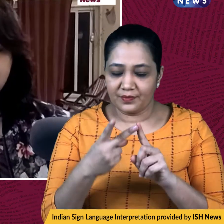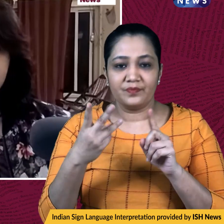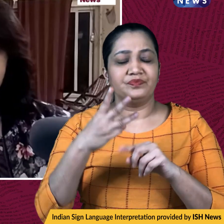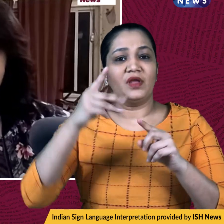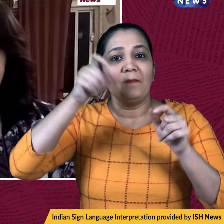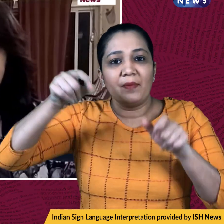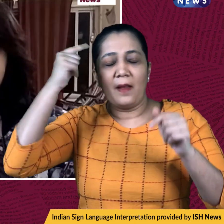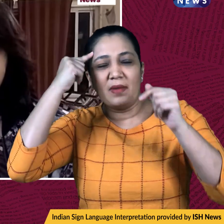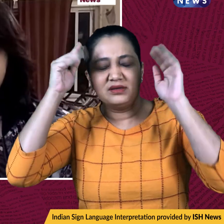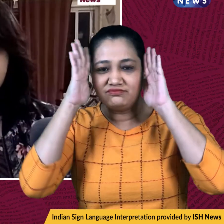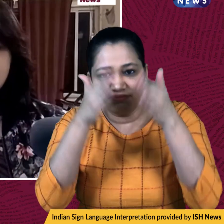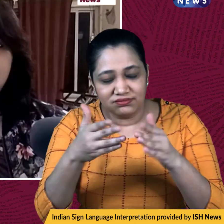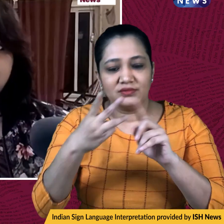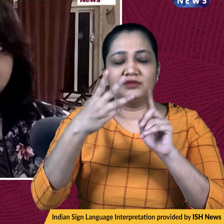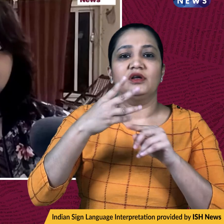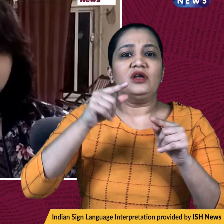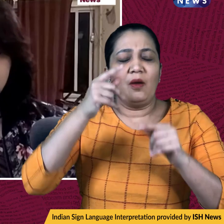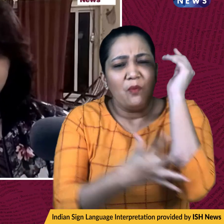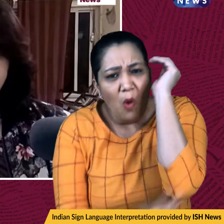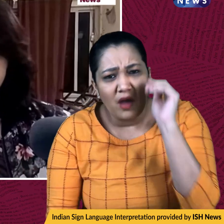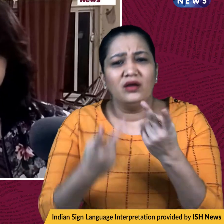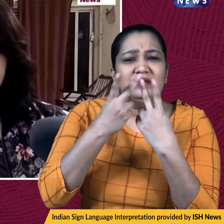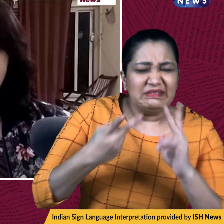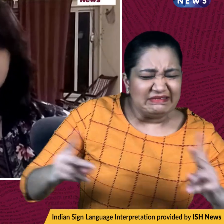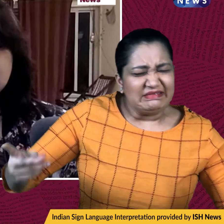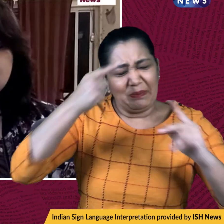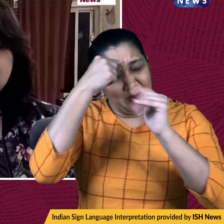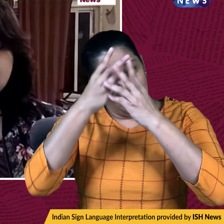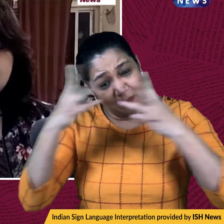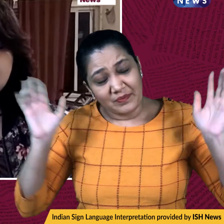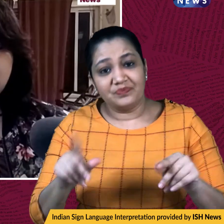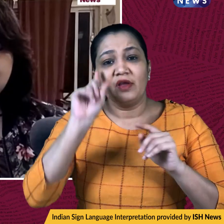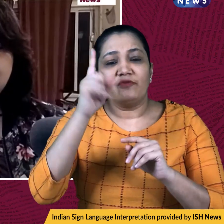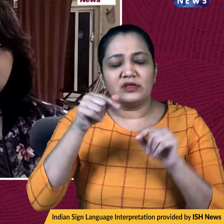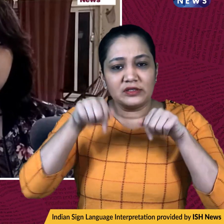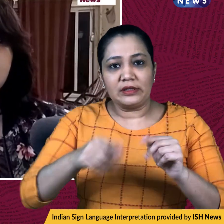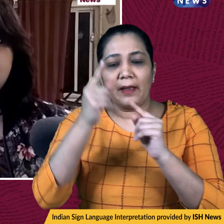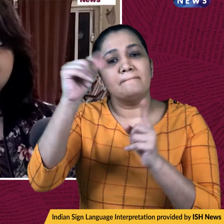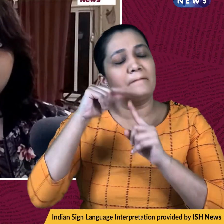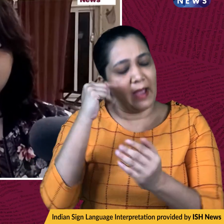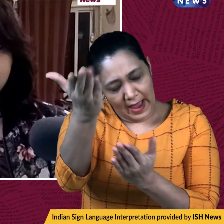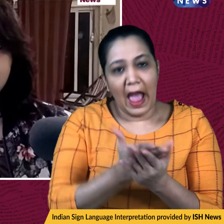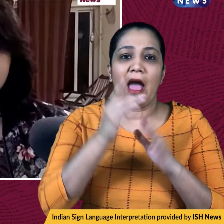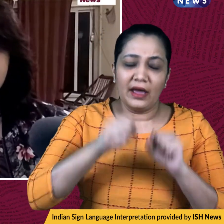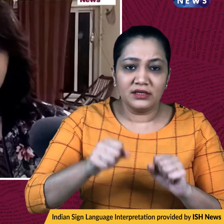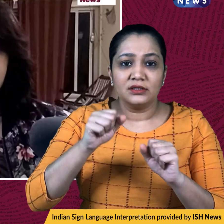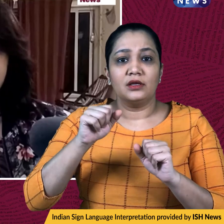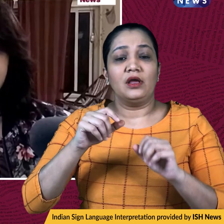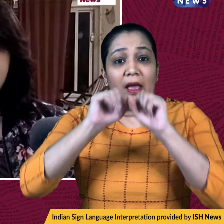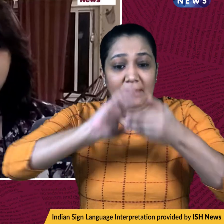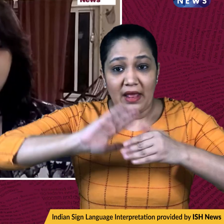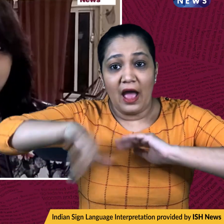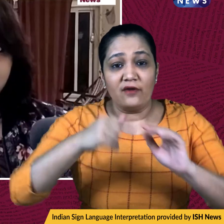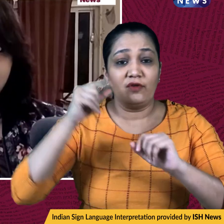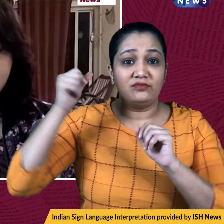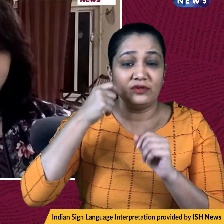mindset of the society, vast diversity, poverty, etc. And these should be considered carefully before criminalizing marital